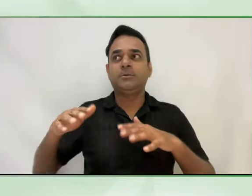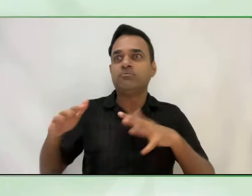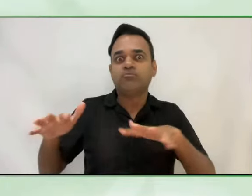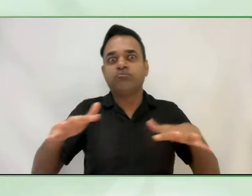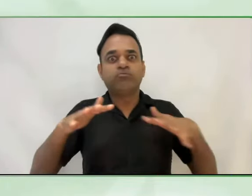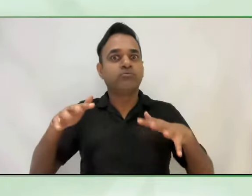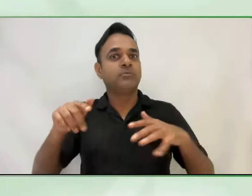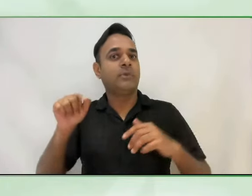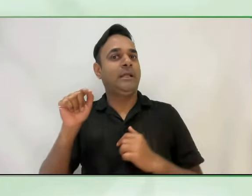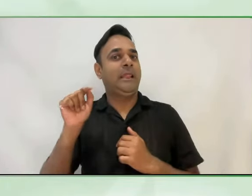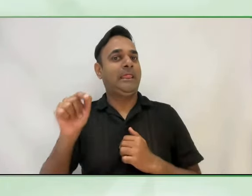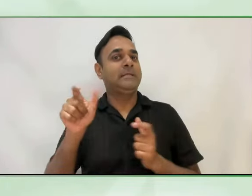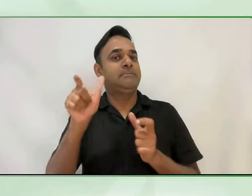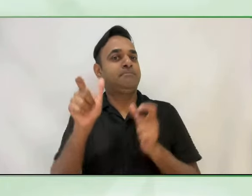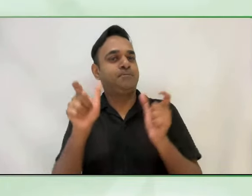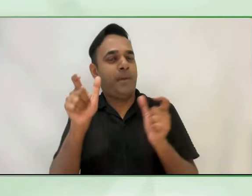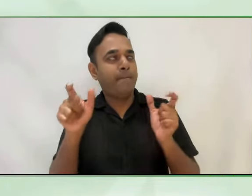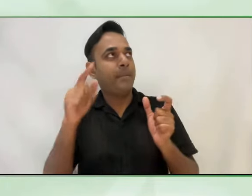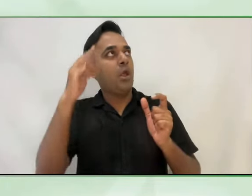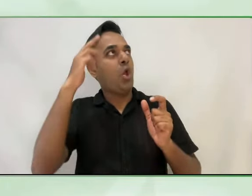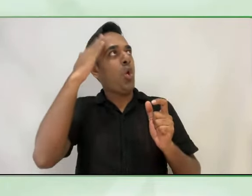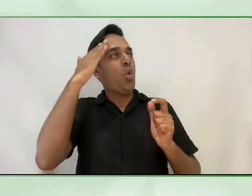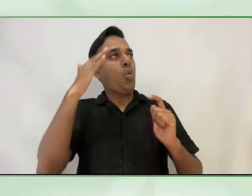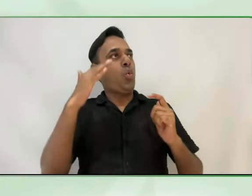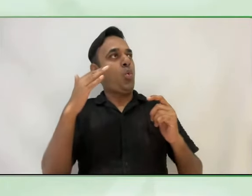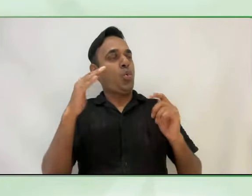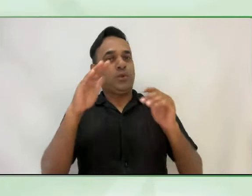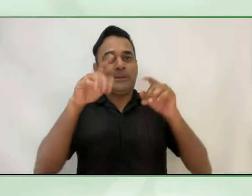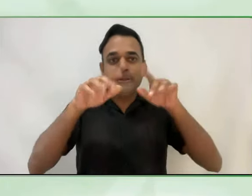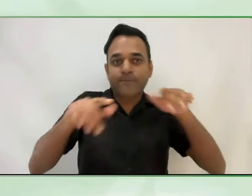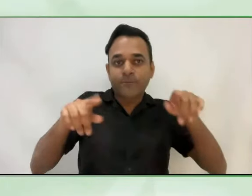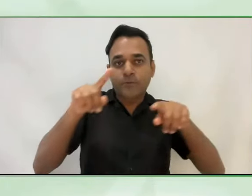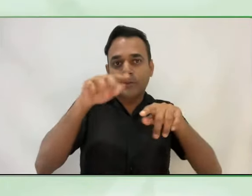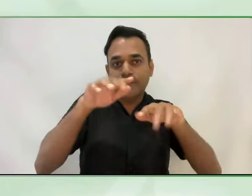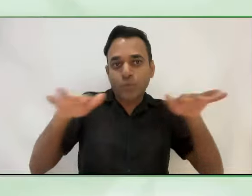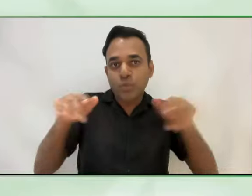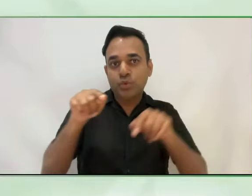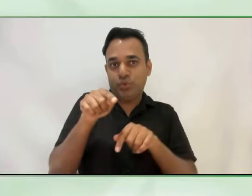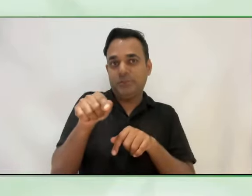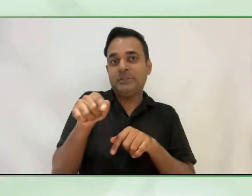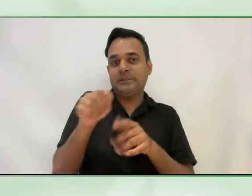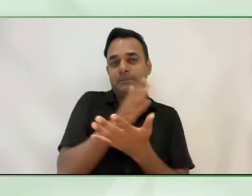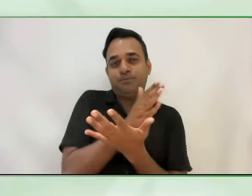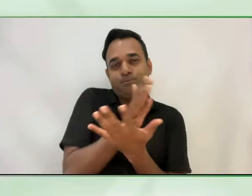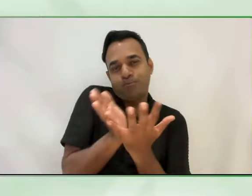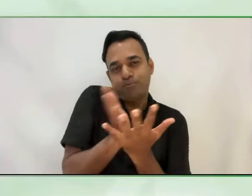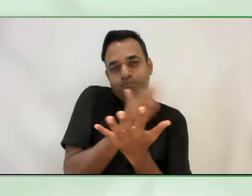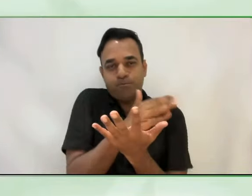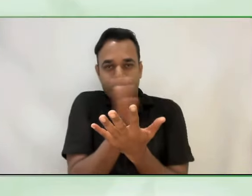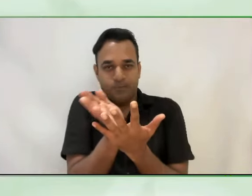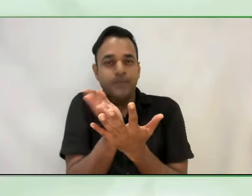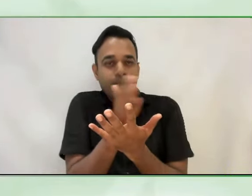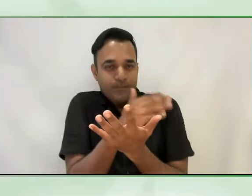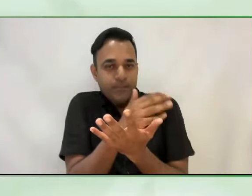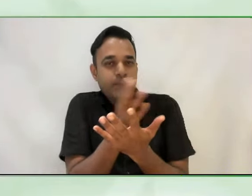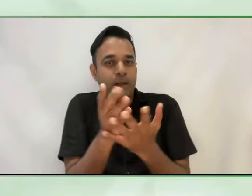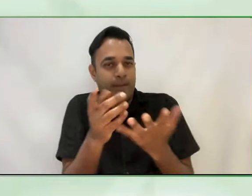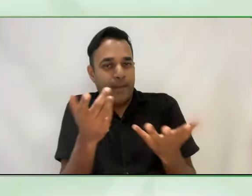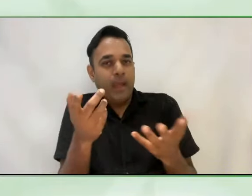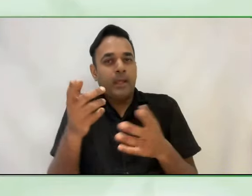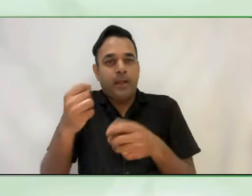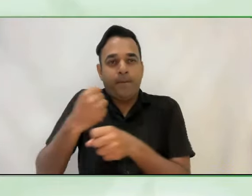employment. So one of the key things that we've established in the UK is that employment rates for autistic people are very low, and they're